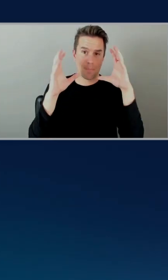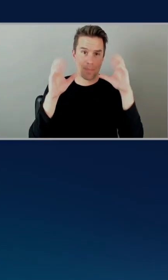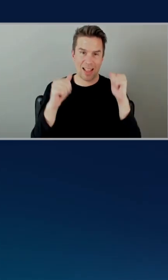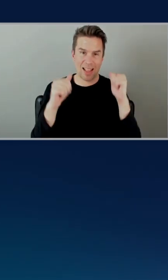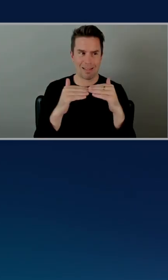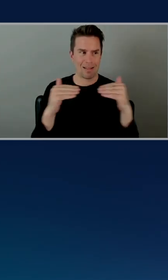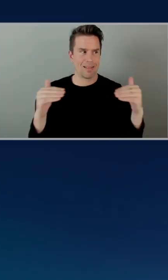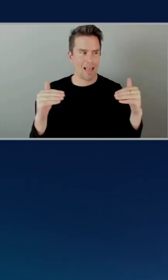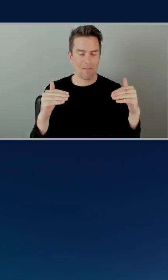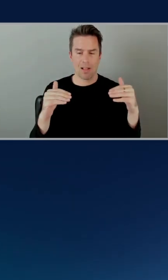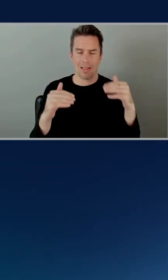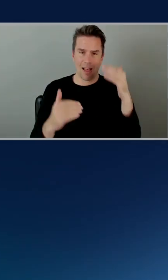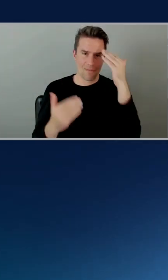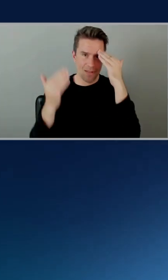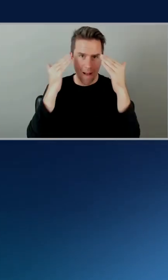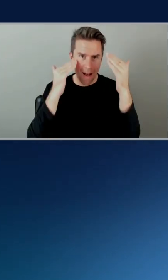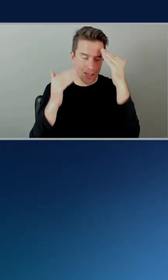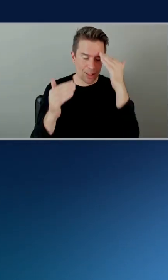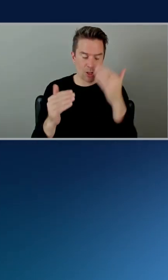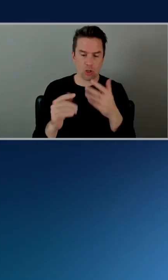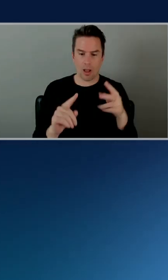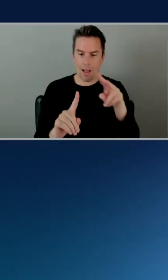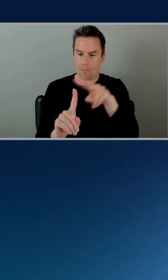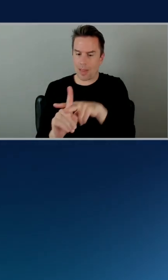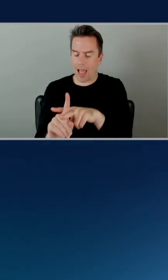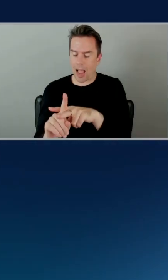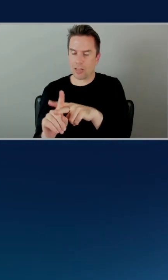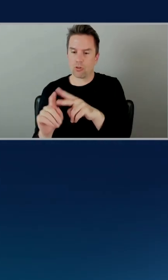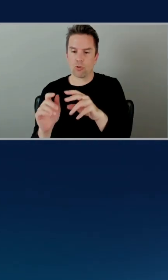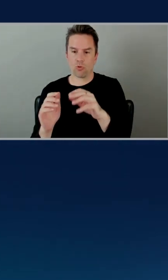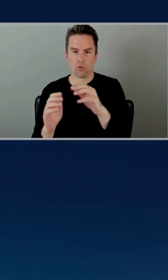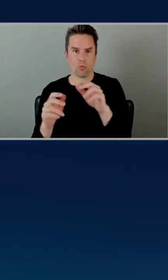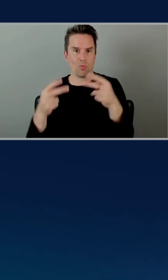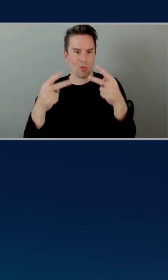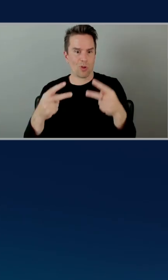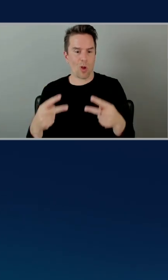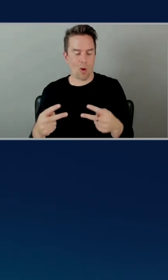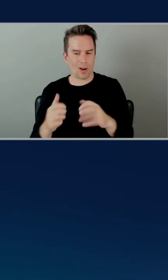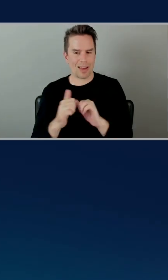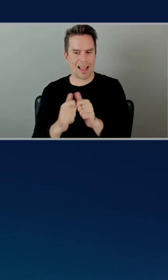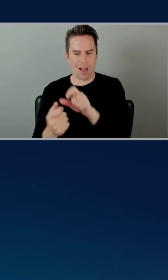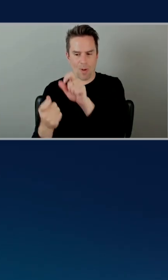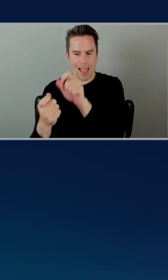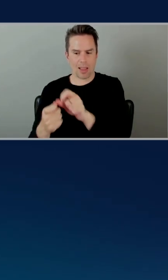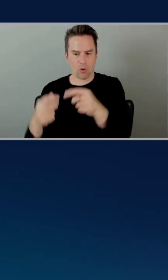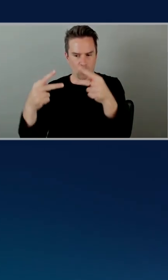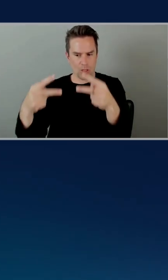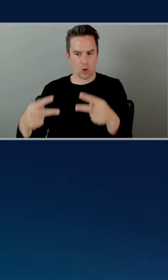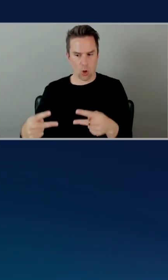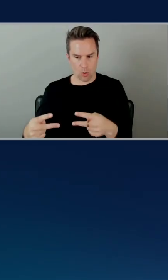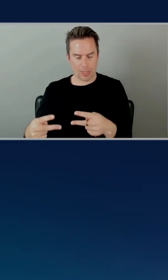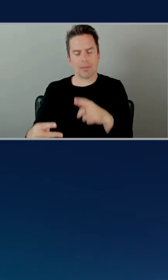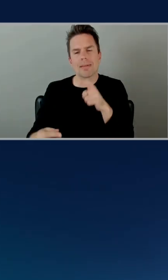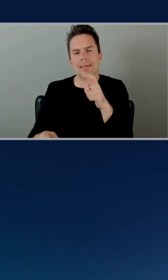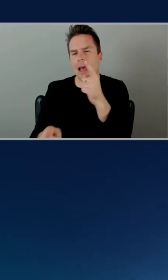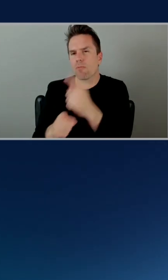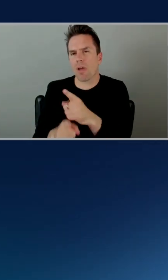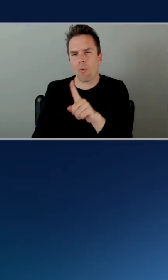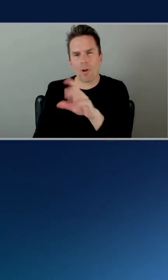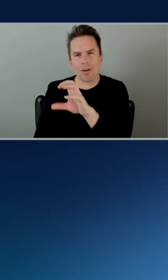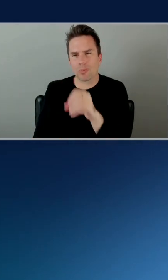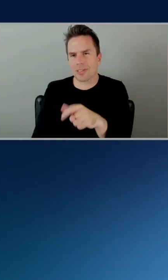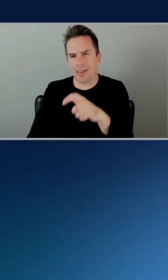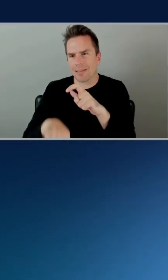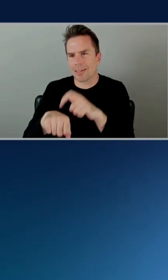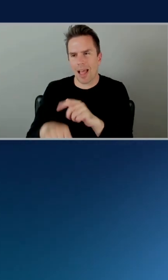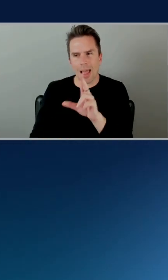code it generates and how accurate the code is. Yep. Now, I've been impressed too. Yeah, it doesn't get it right every single time. Right. But even